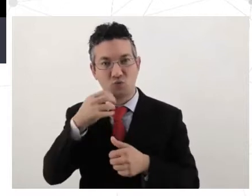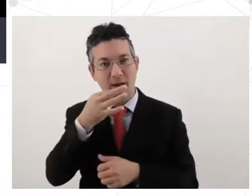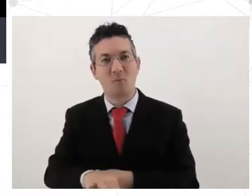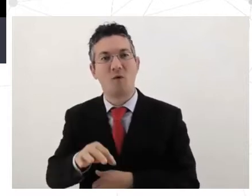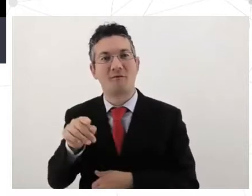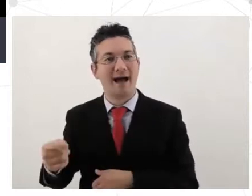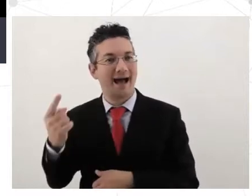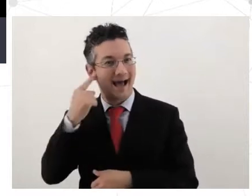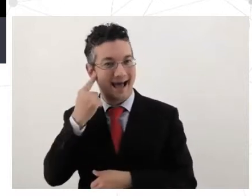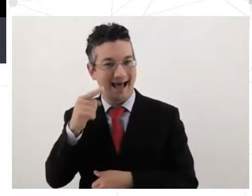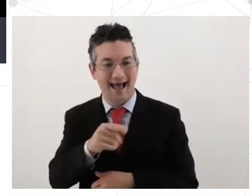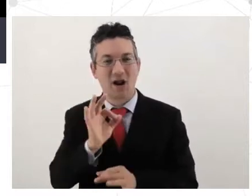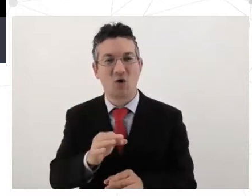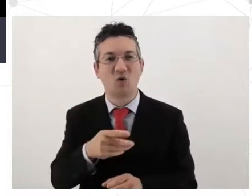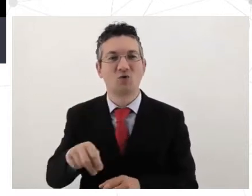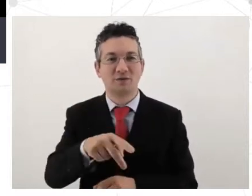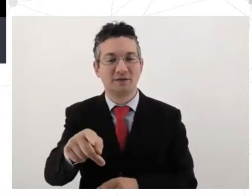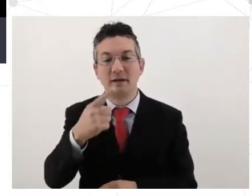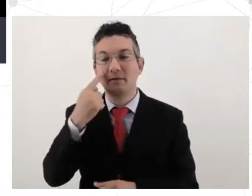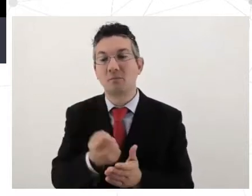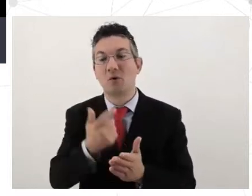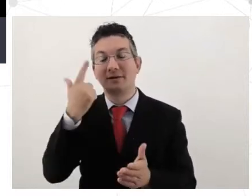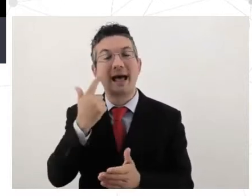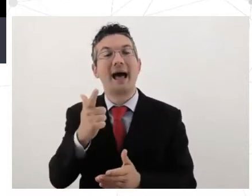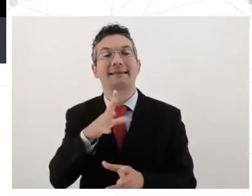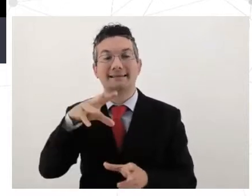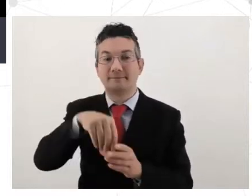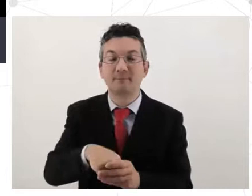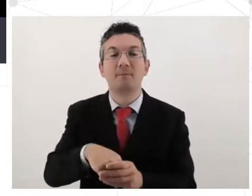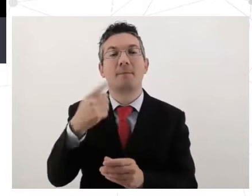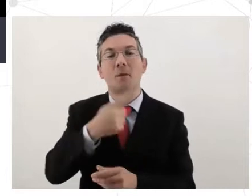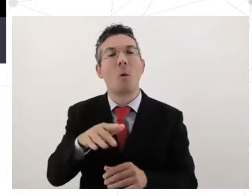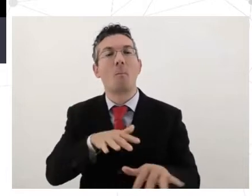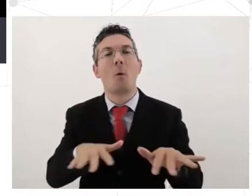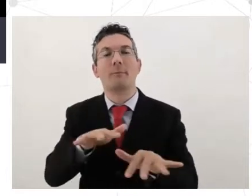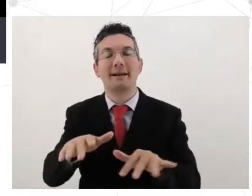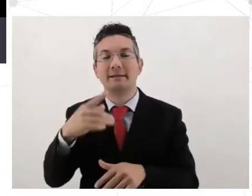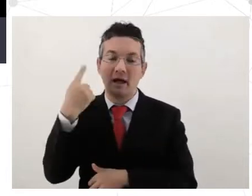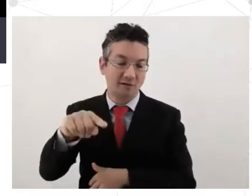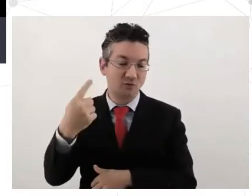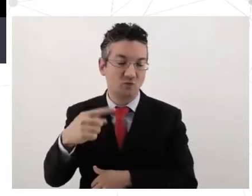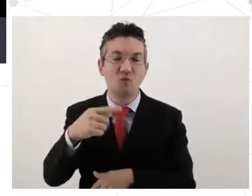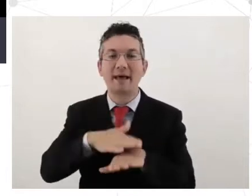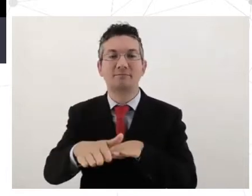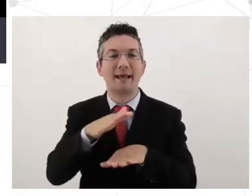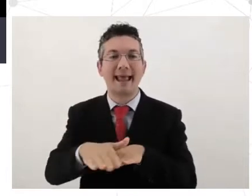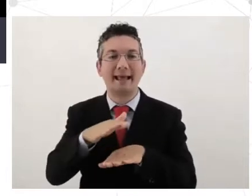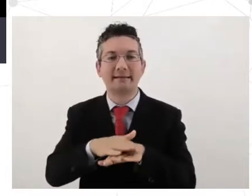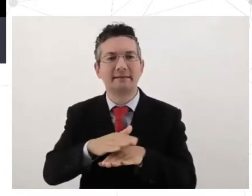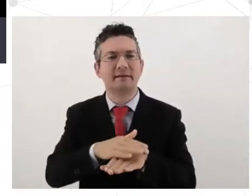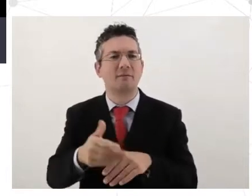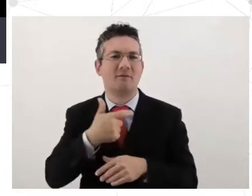use Soundscape to locate landmarks on the Stockholm skyline and then be virtually transported to them and experience them in full